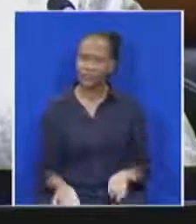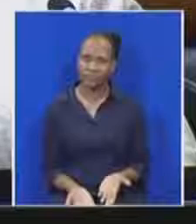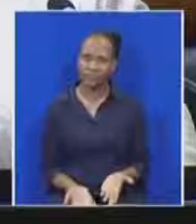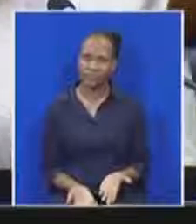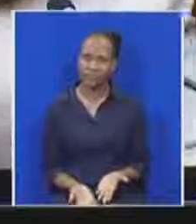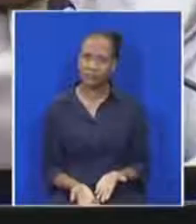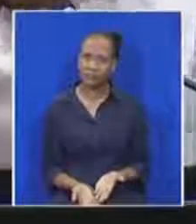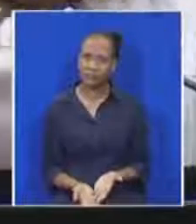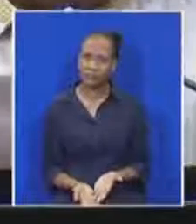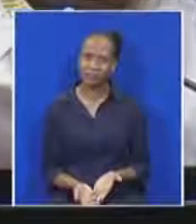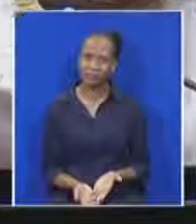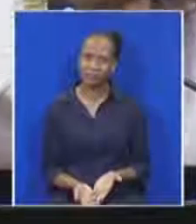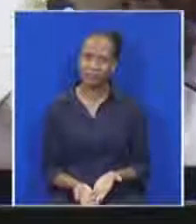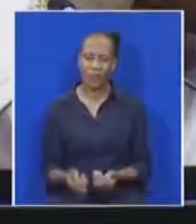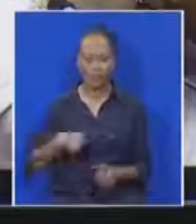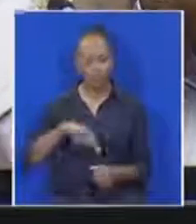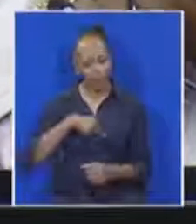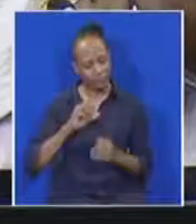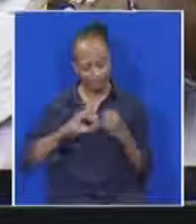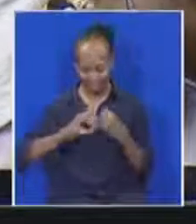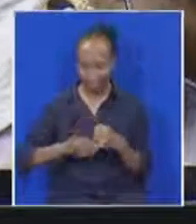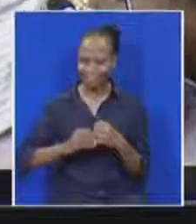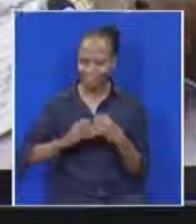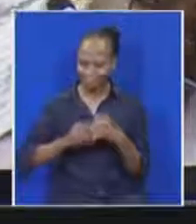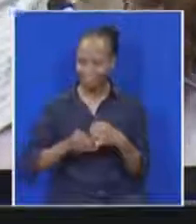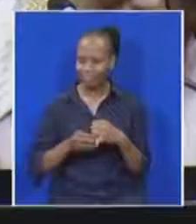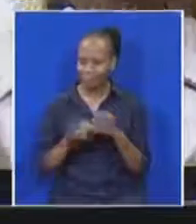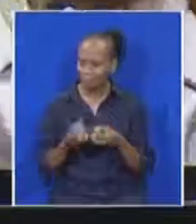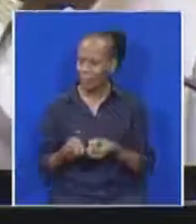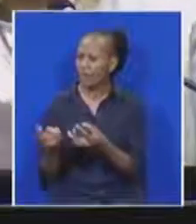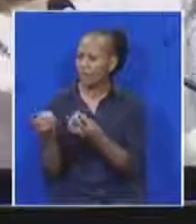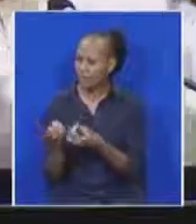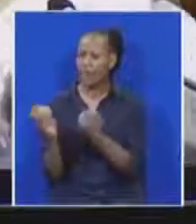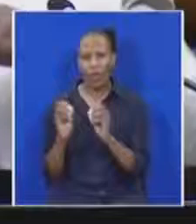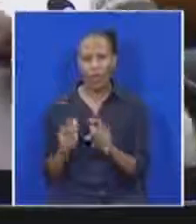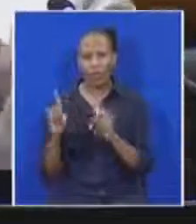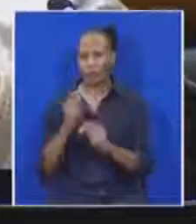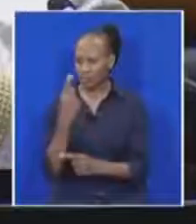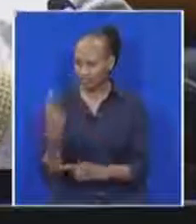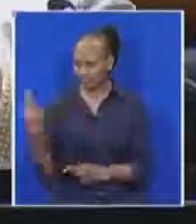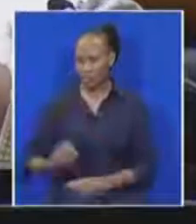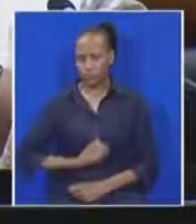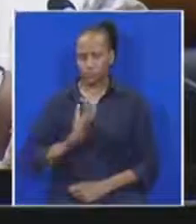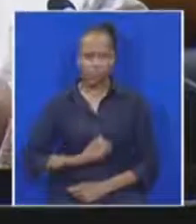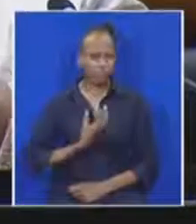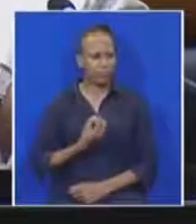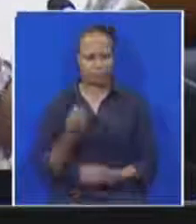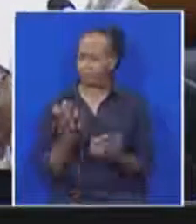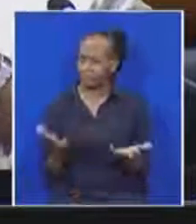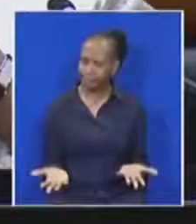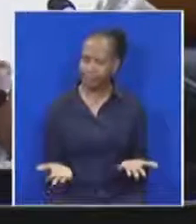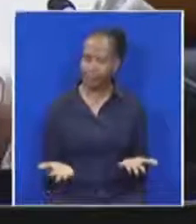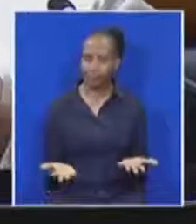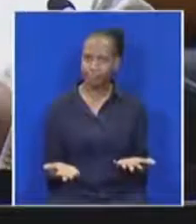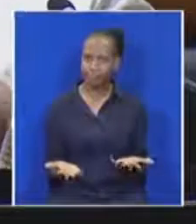We have been trying to give you an opportunity to express yourselves, but